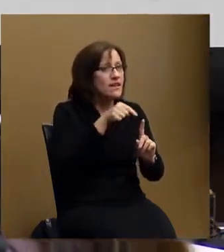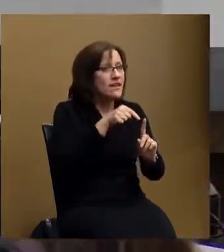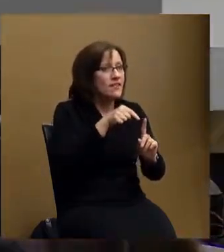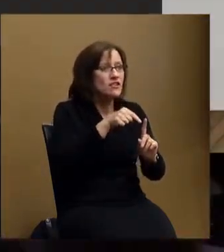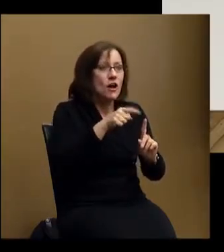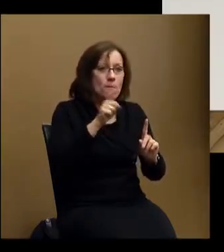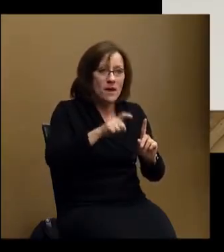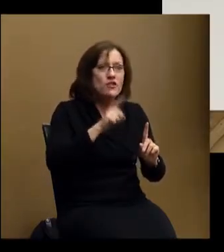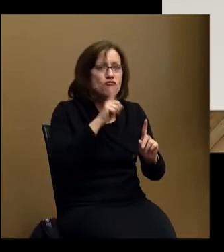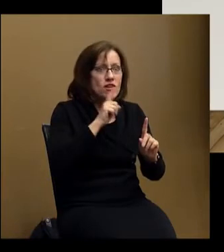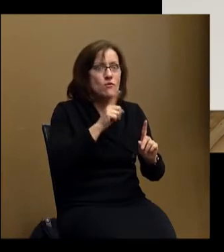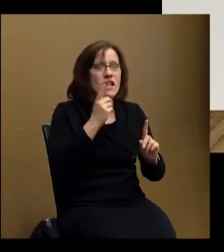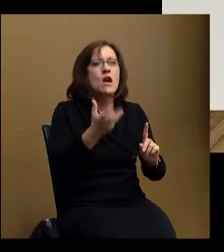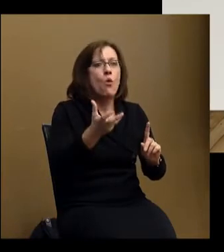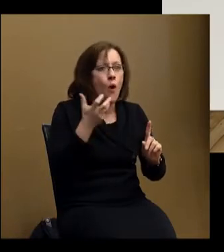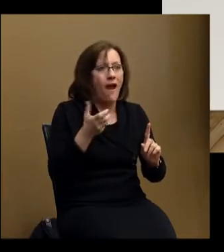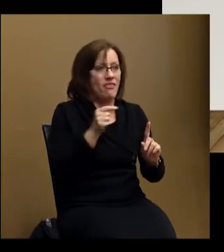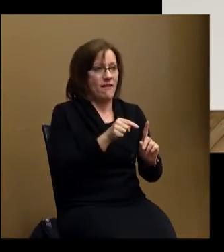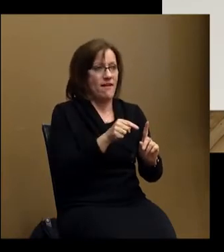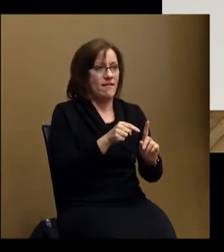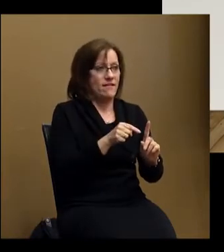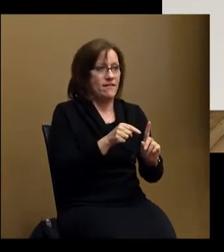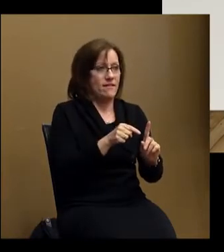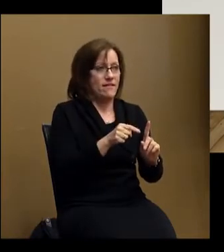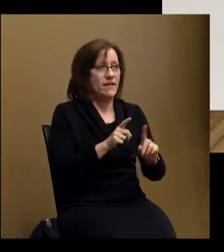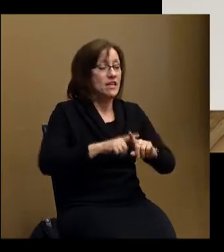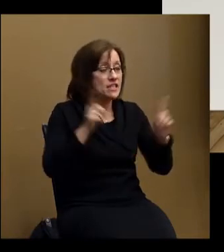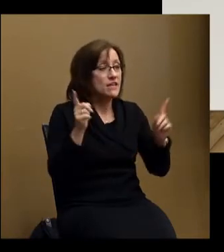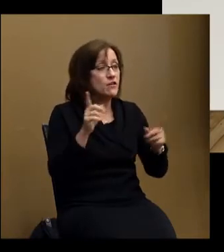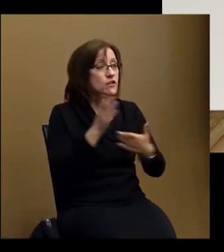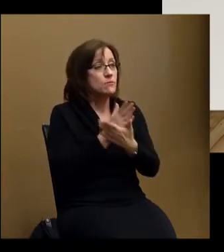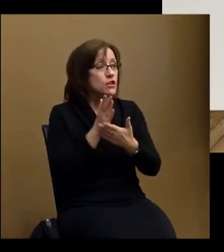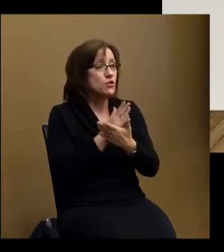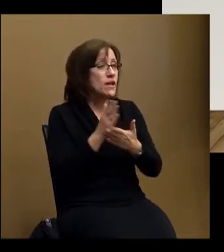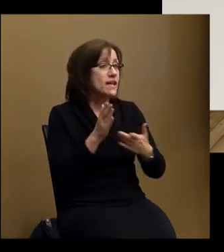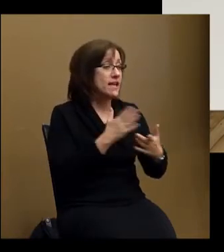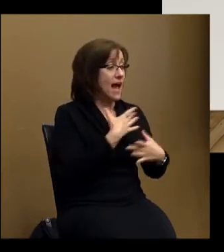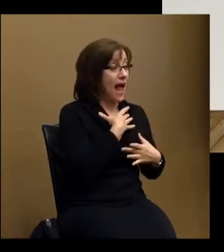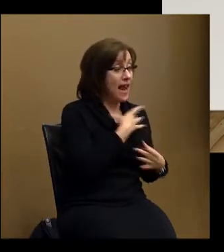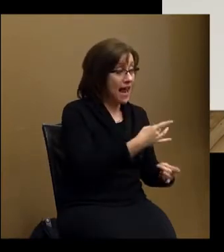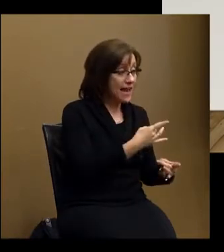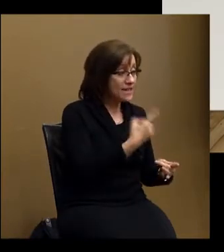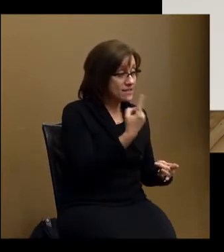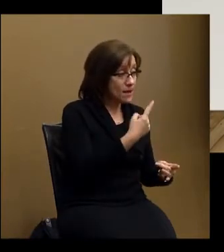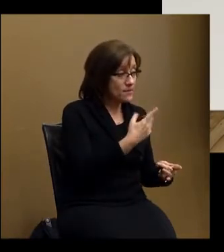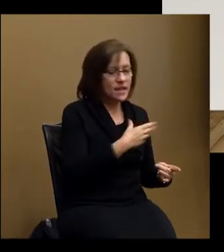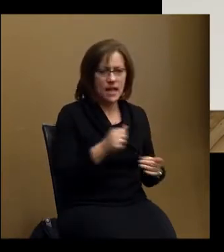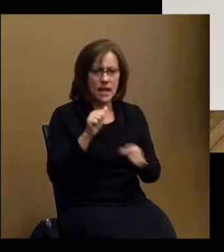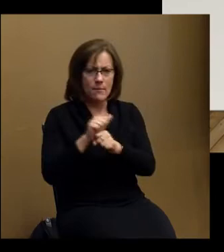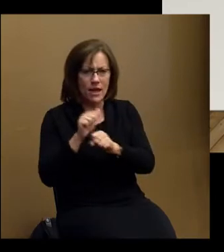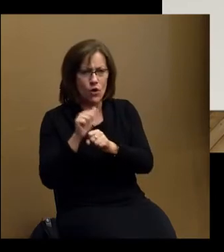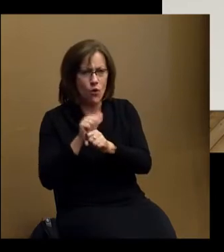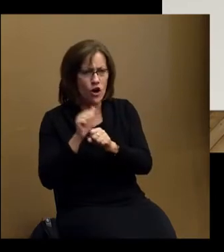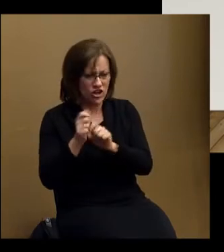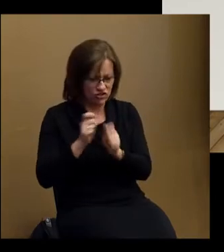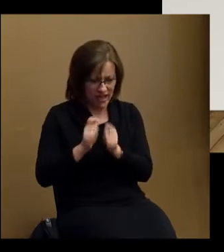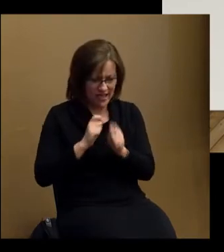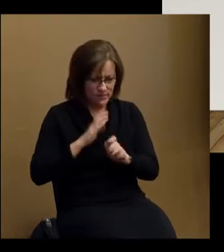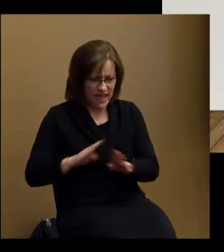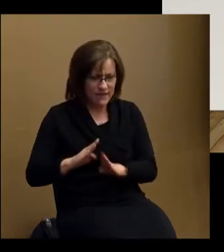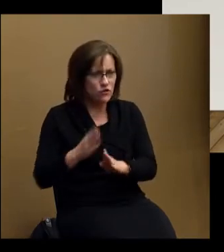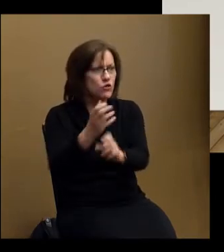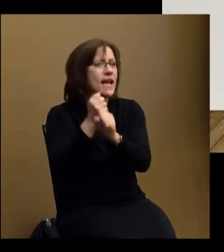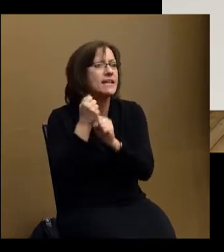okay? There's a big difference between liking something and working for something. So if I'm going to look at